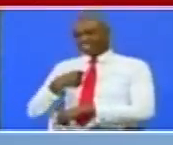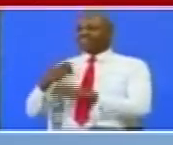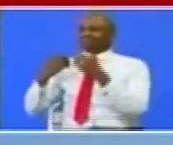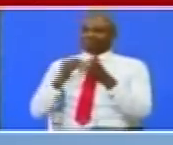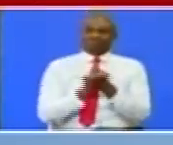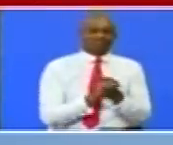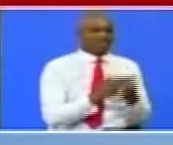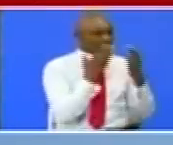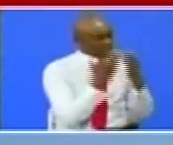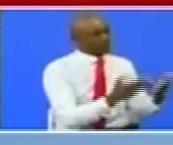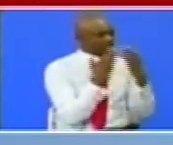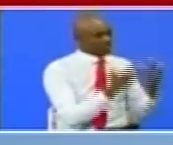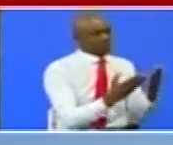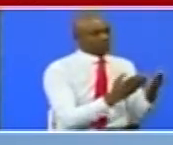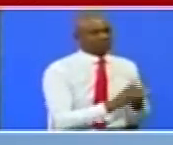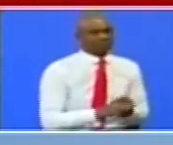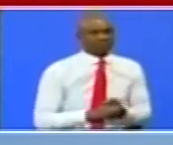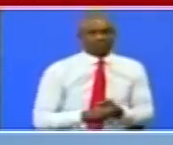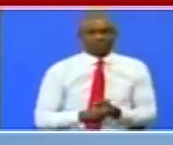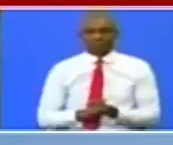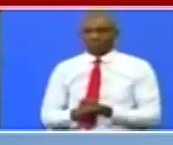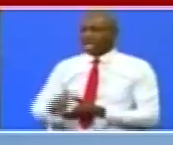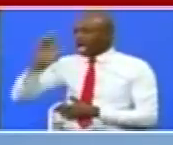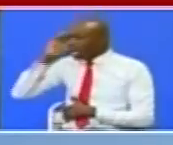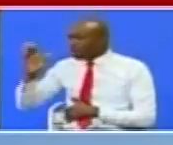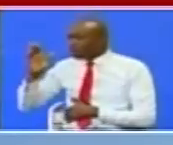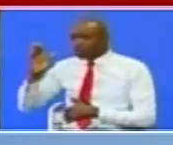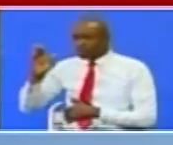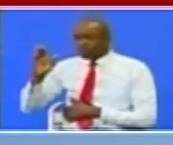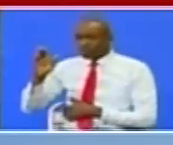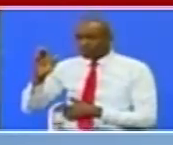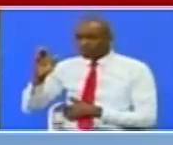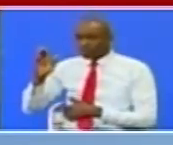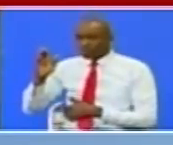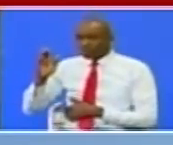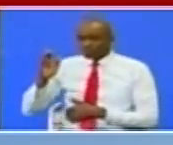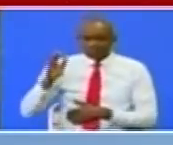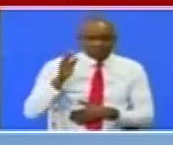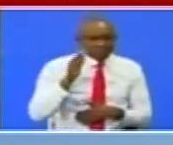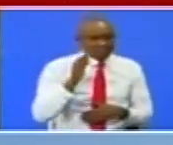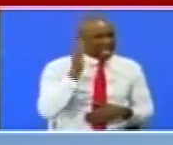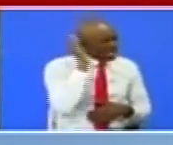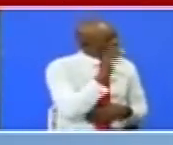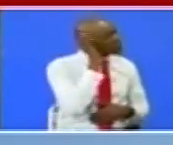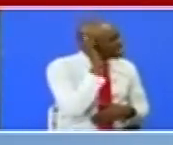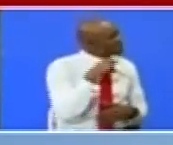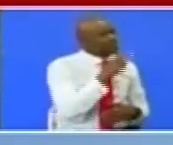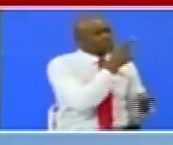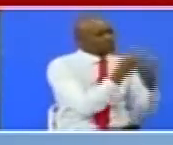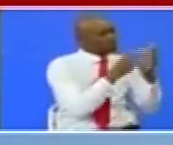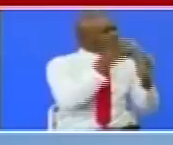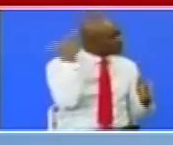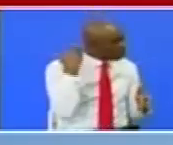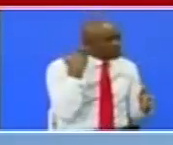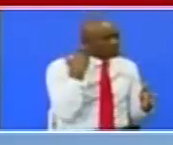so much. Hello? Hello, Mr. Odero, can you hear me? Yes, I can hear you. Yes, we spoke earlier